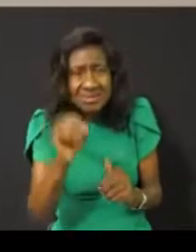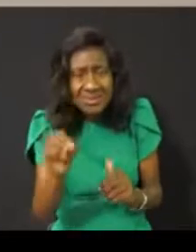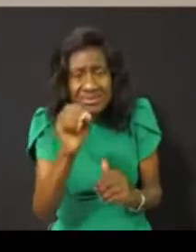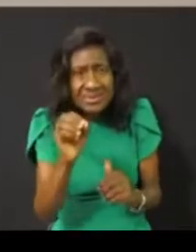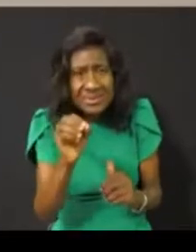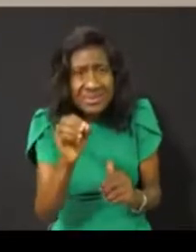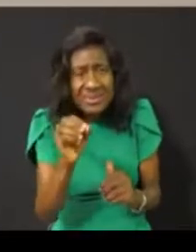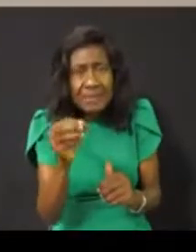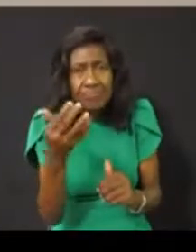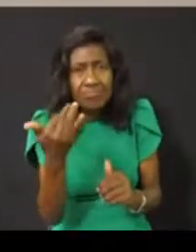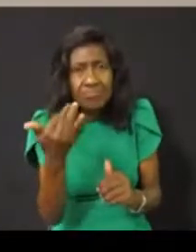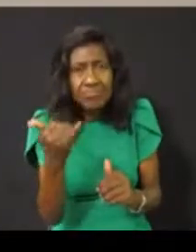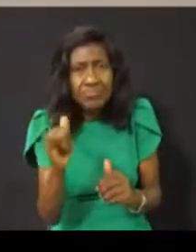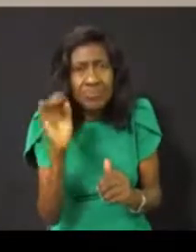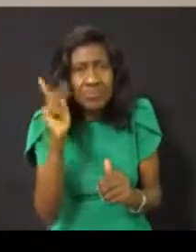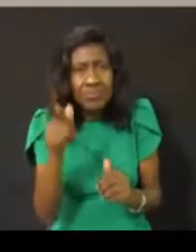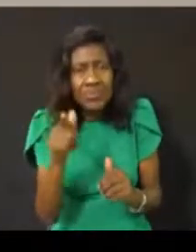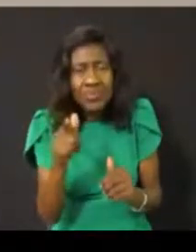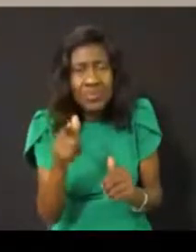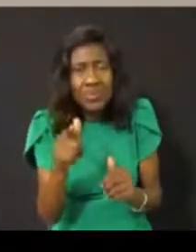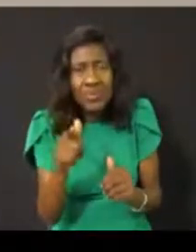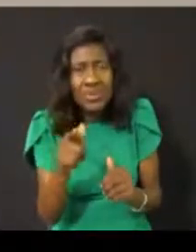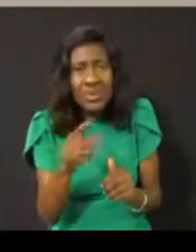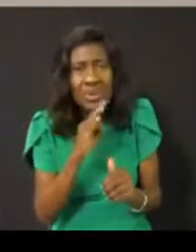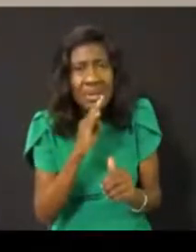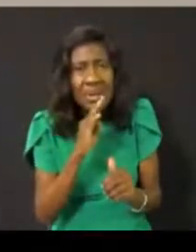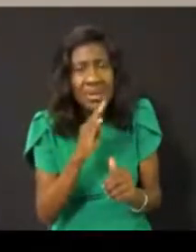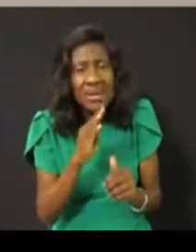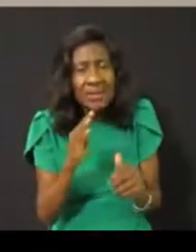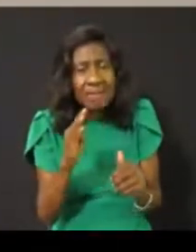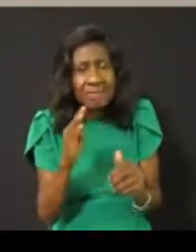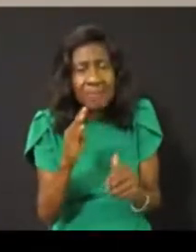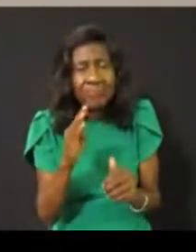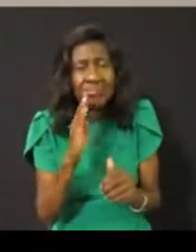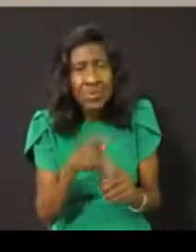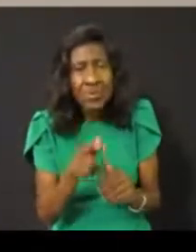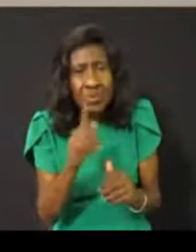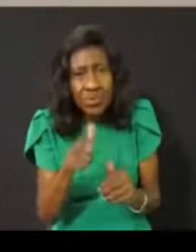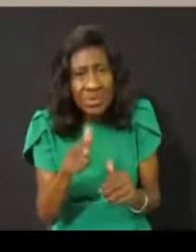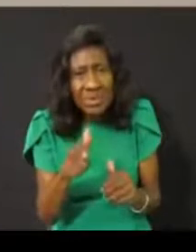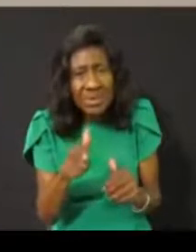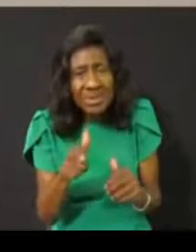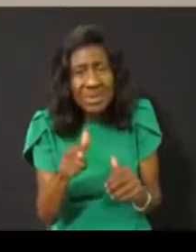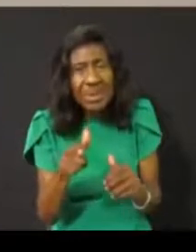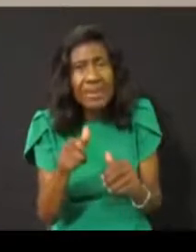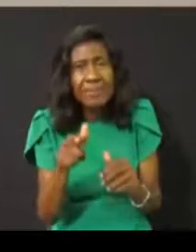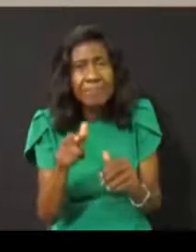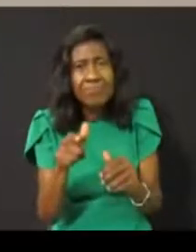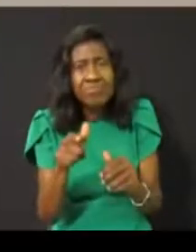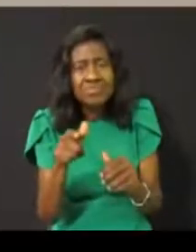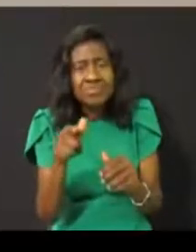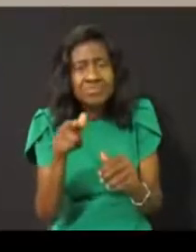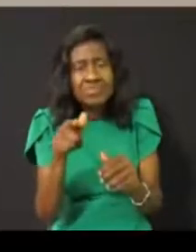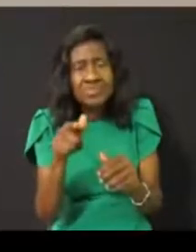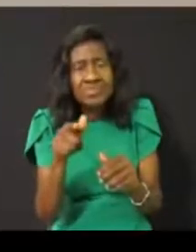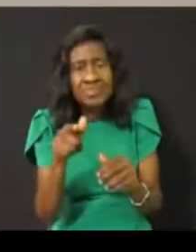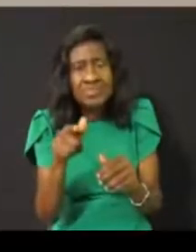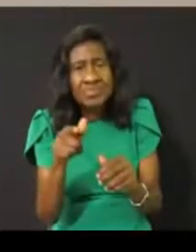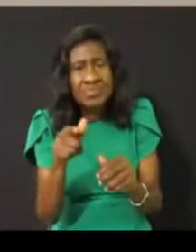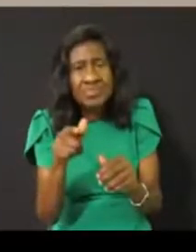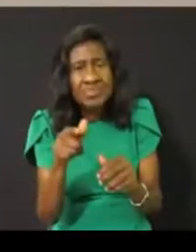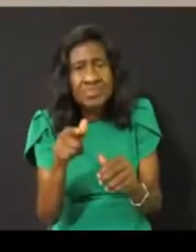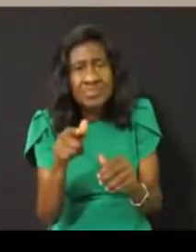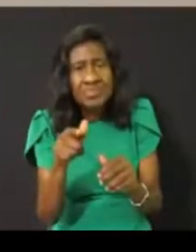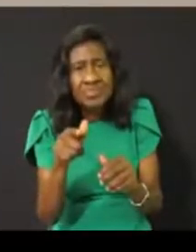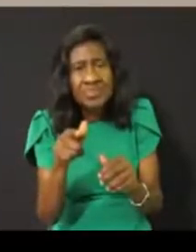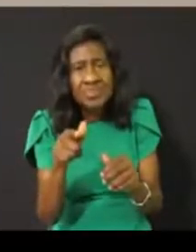will be treated in the same way and get that accepted as secure verification without having to do any